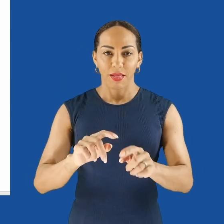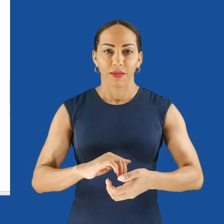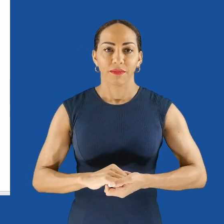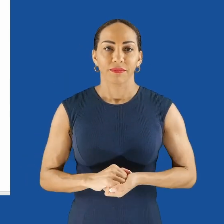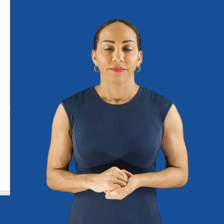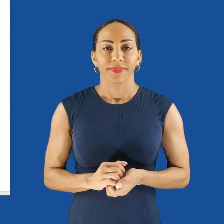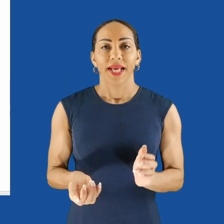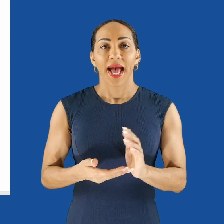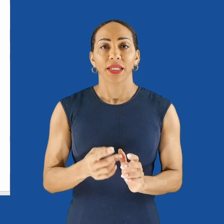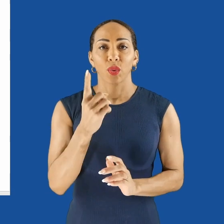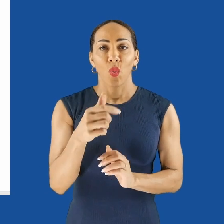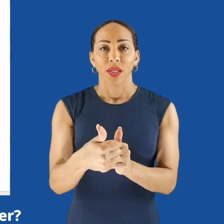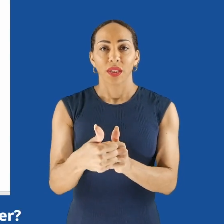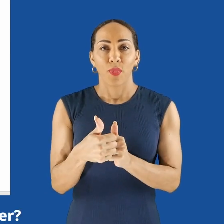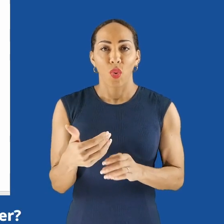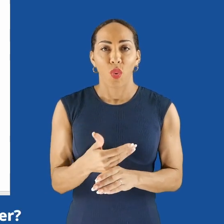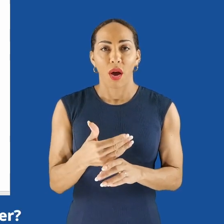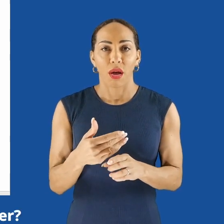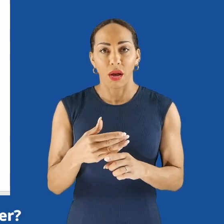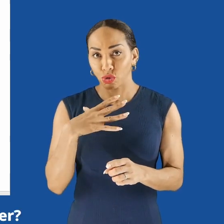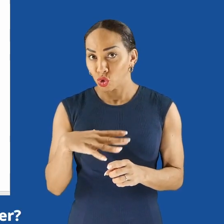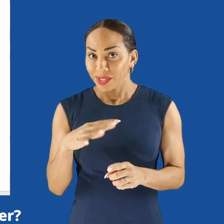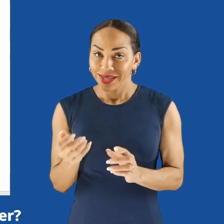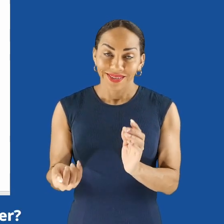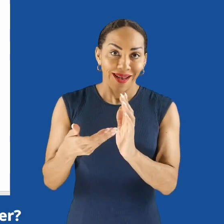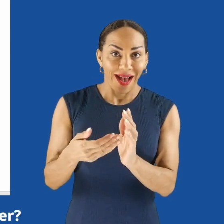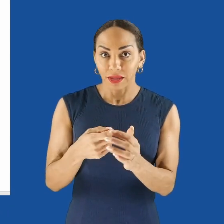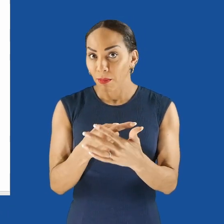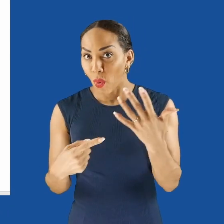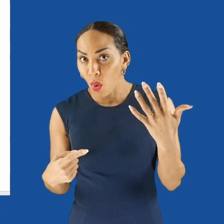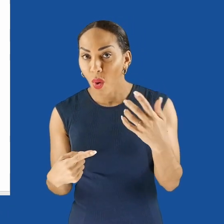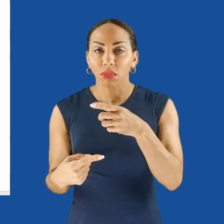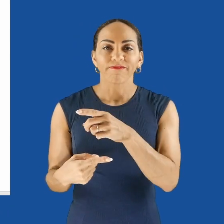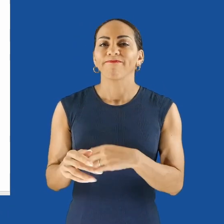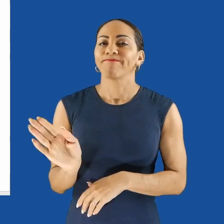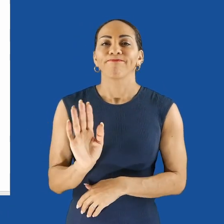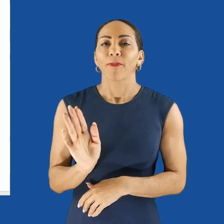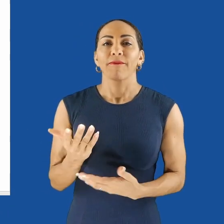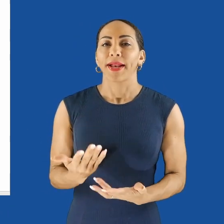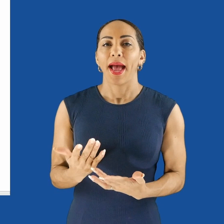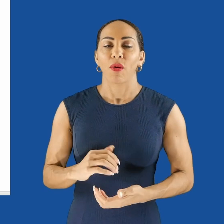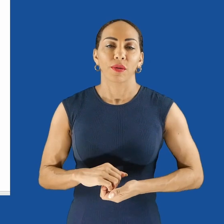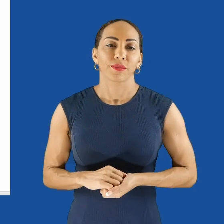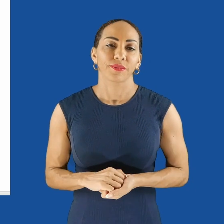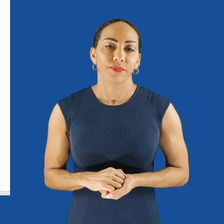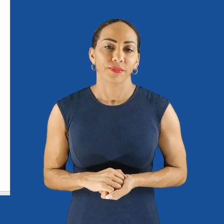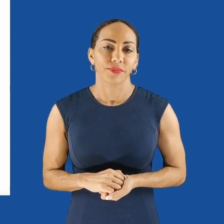You have added one support worker. Do you need to add another support worker? No, not at the moment.